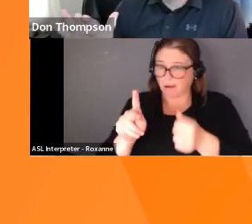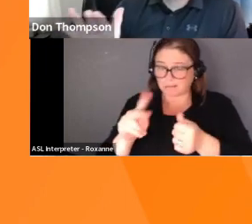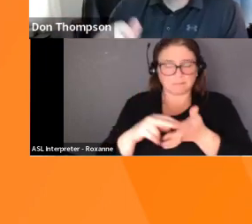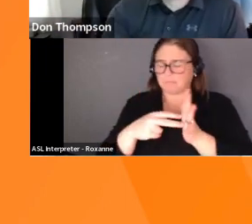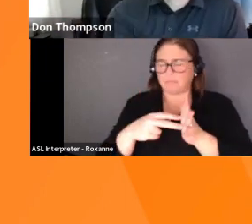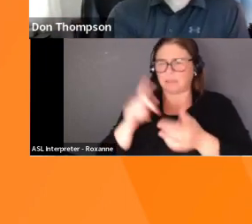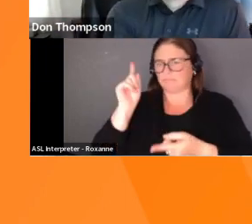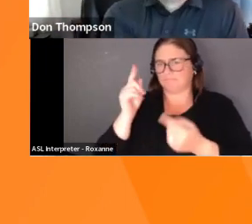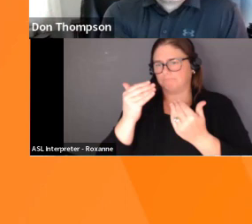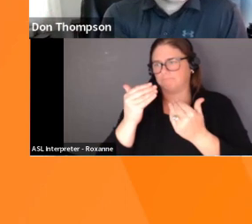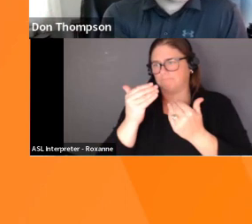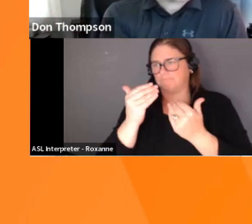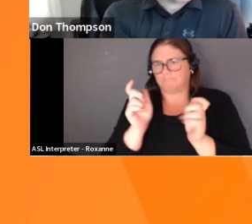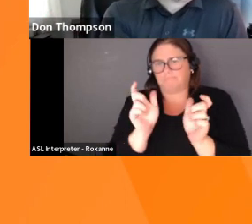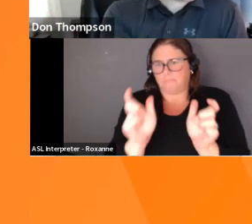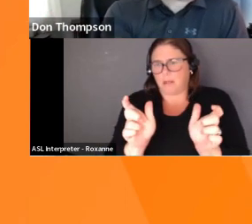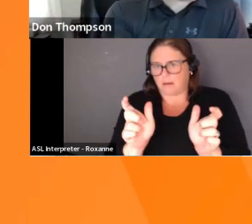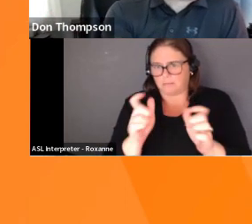before.